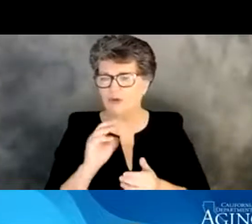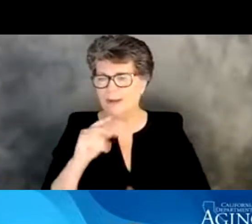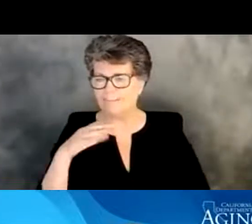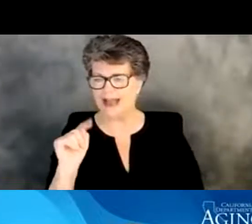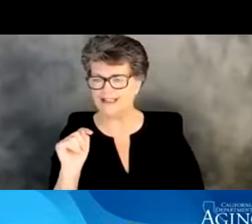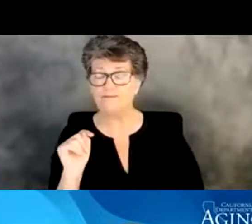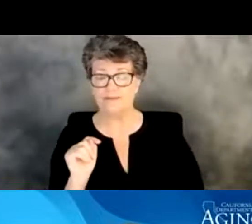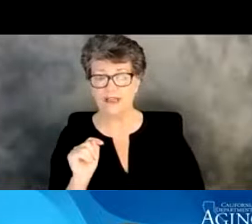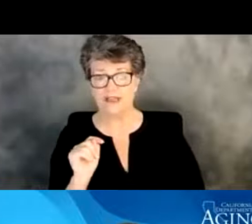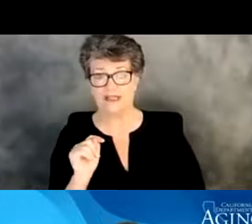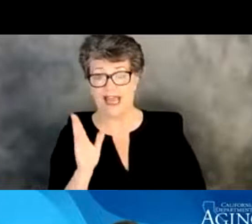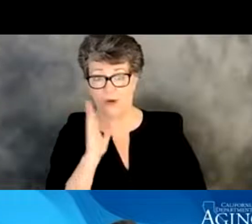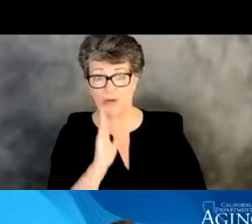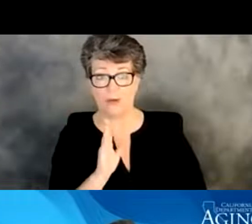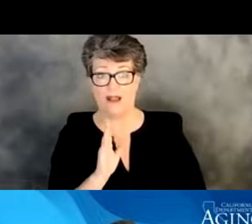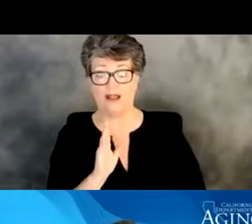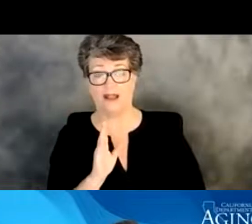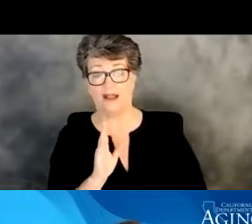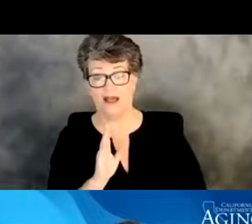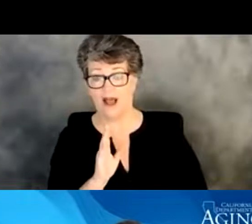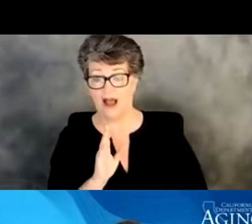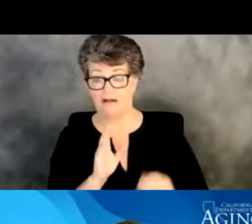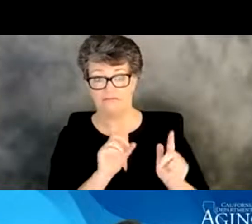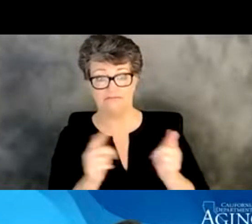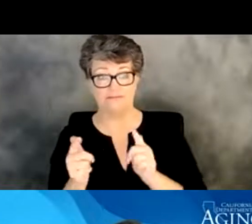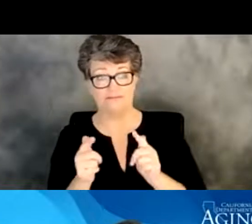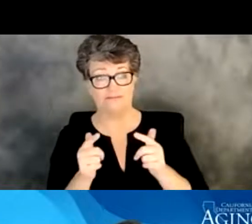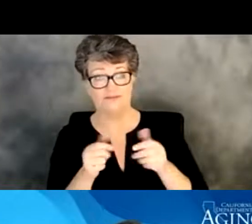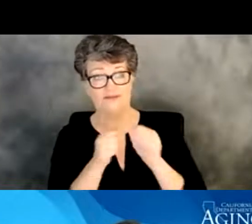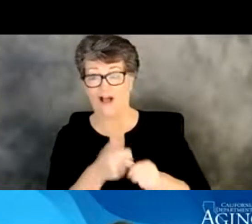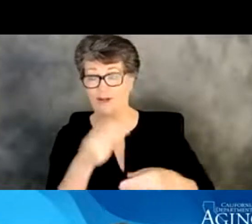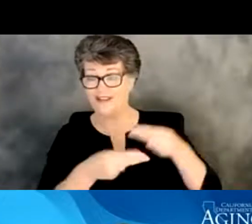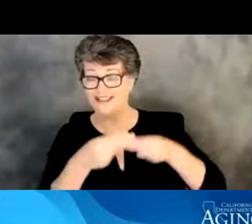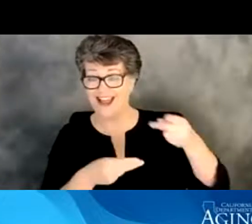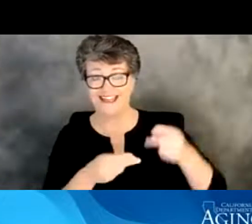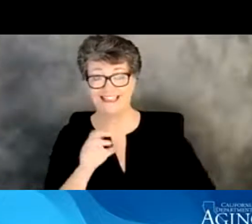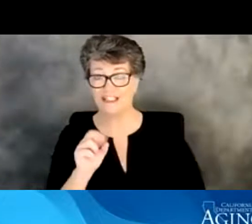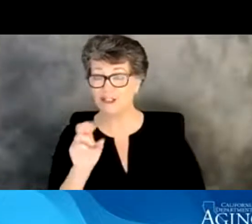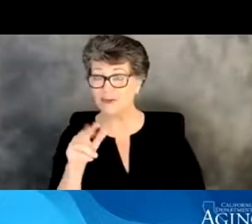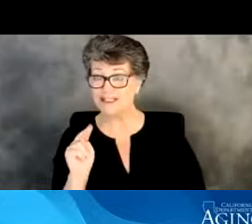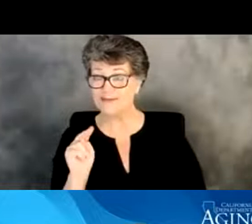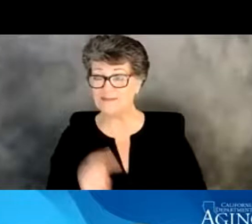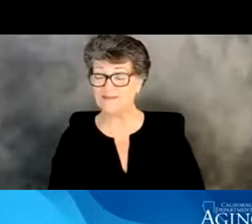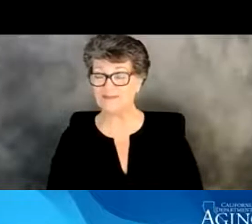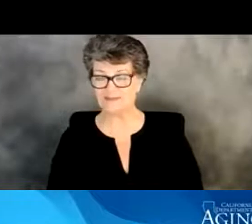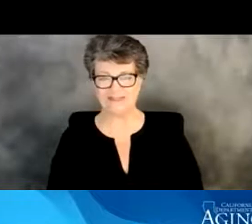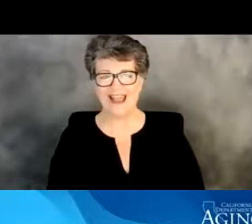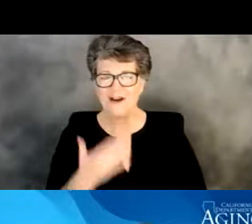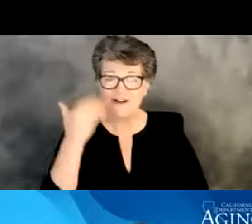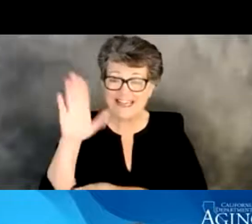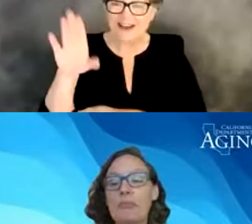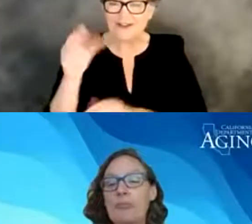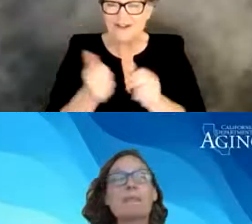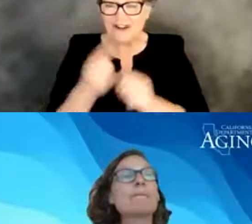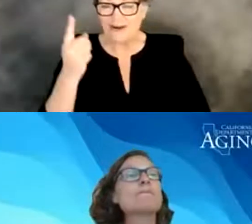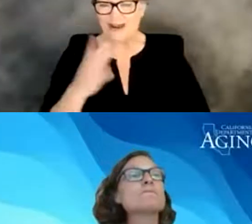we will do it by the slides. Susan. Great. Good afternoon,